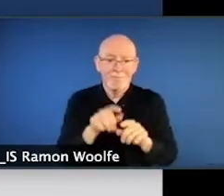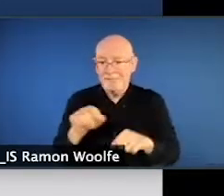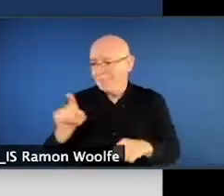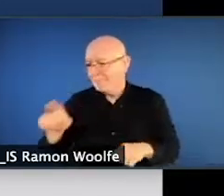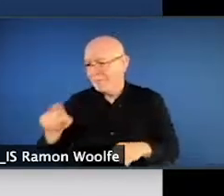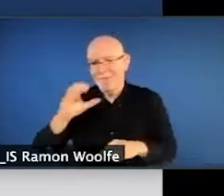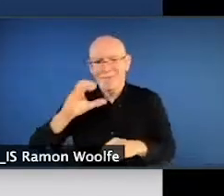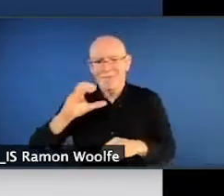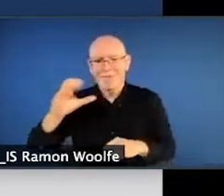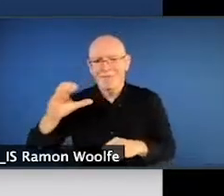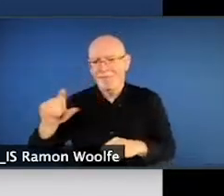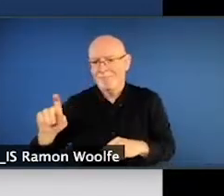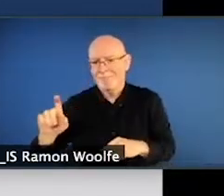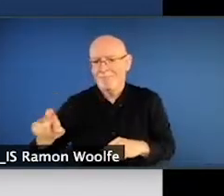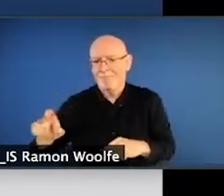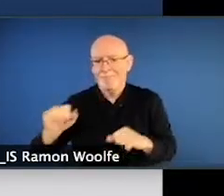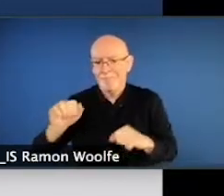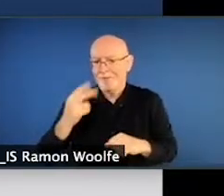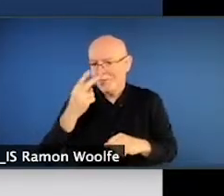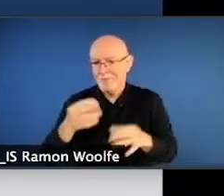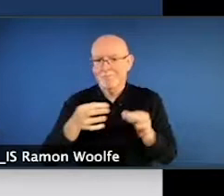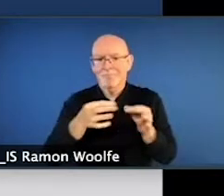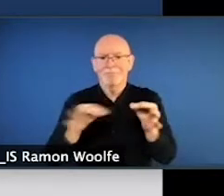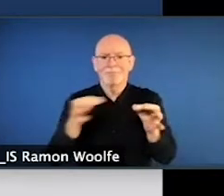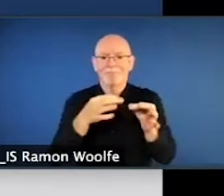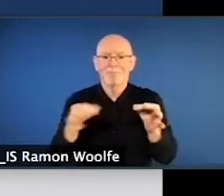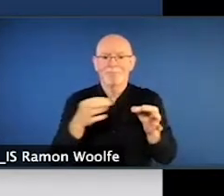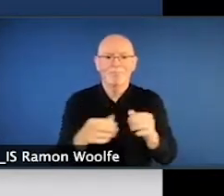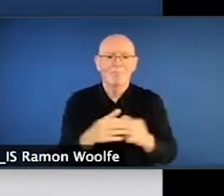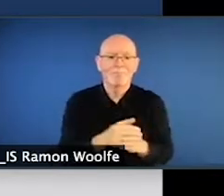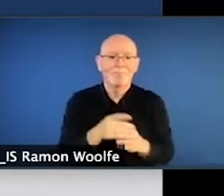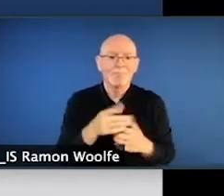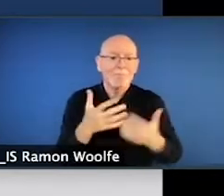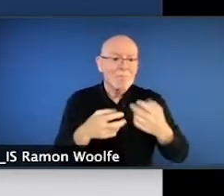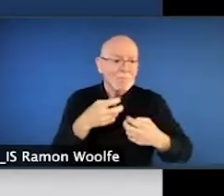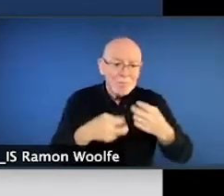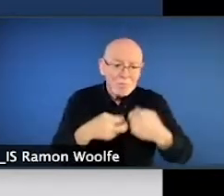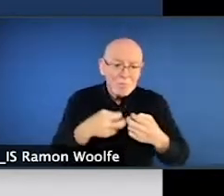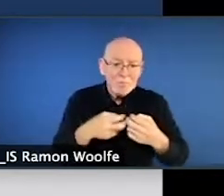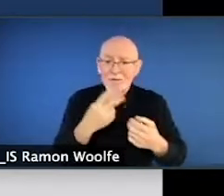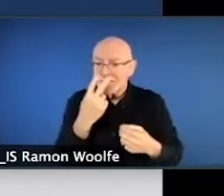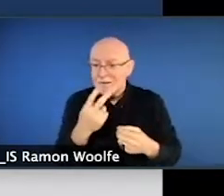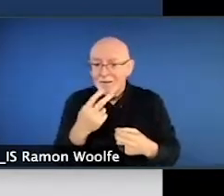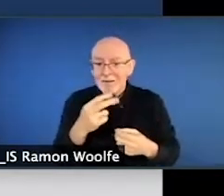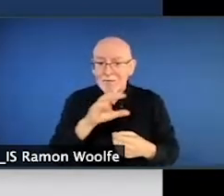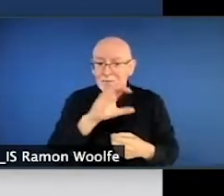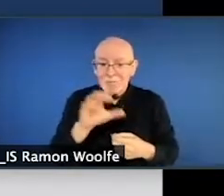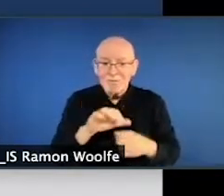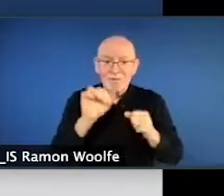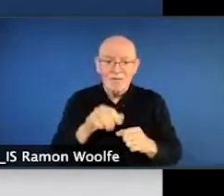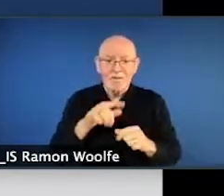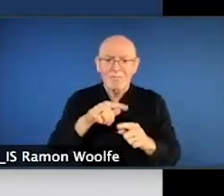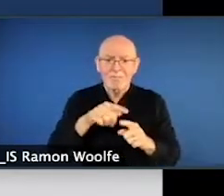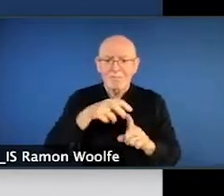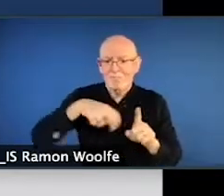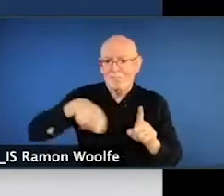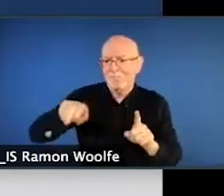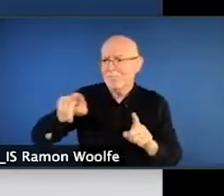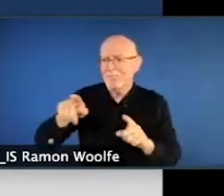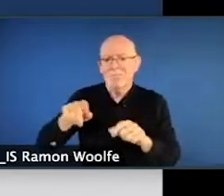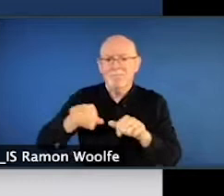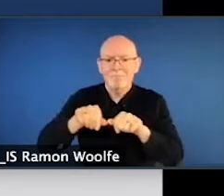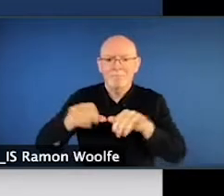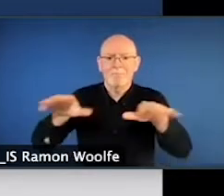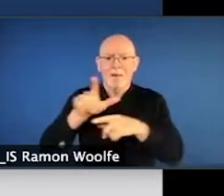also access the captions via your browser at the link at the bottom of the slide that you see now. My colleague will also be happy